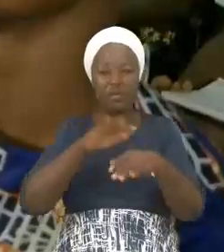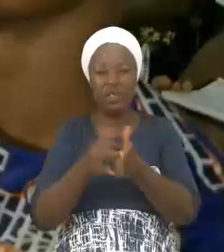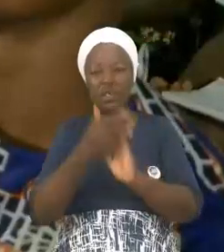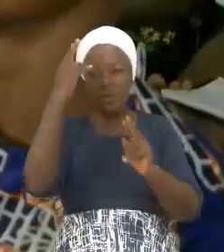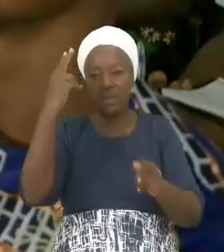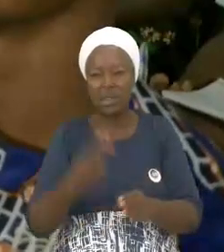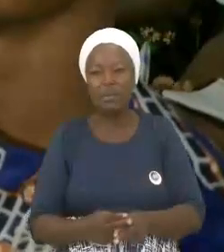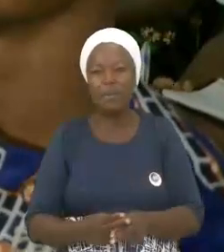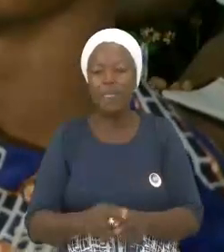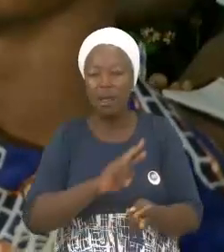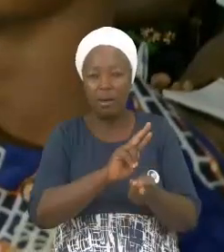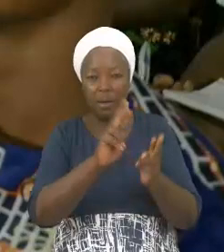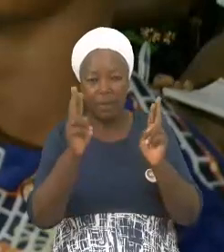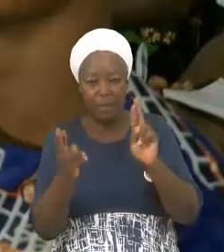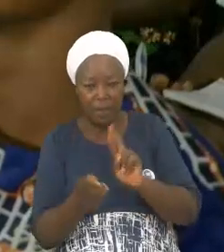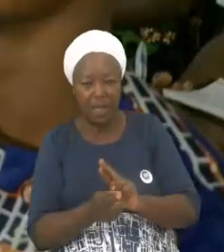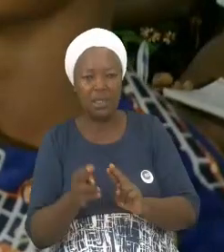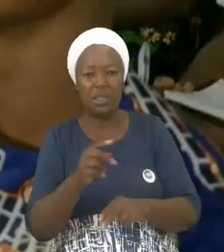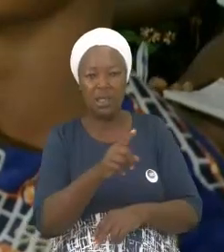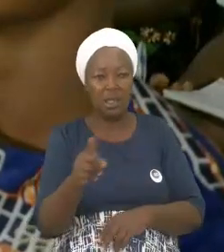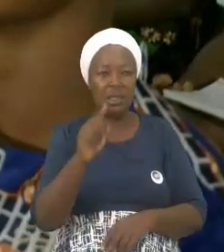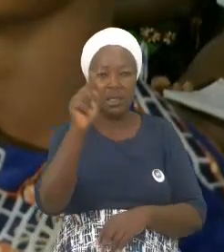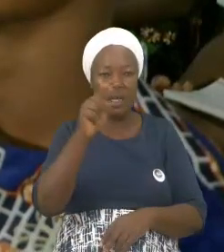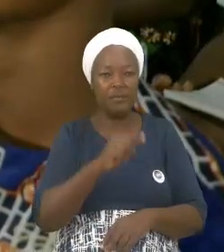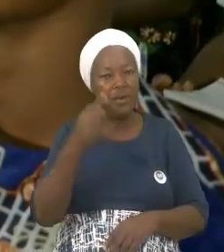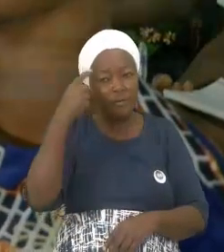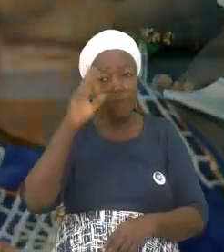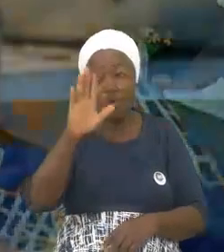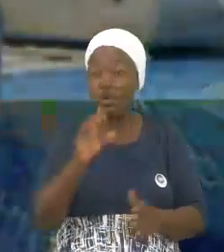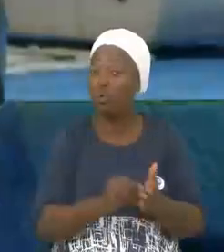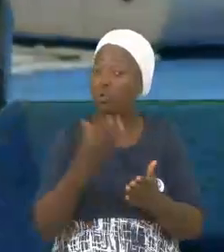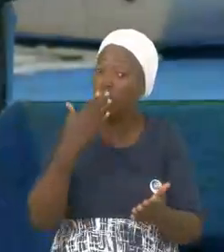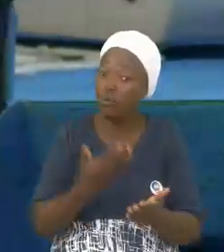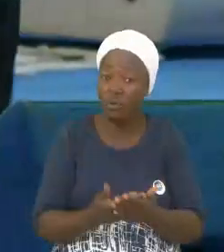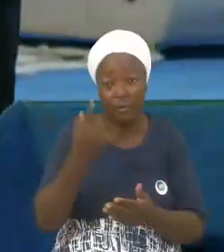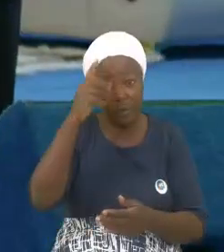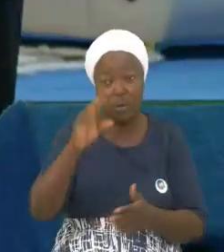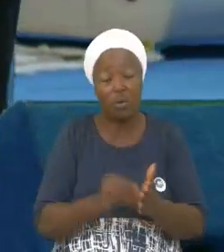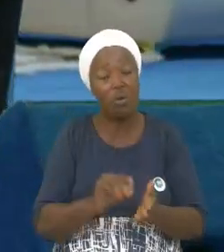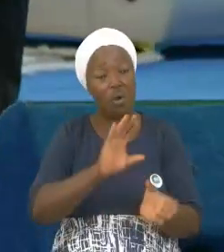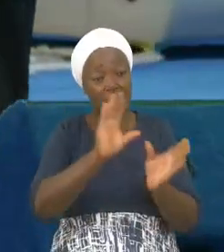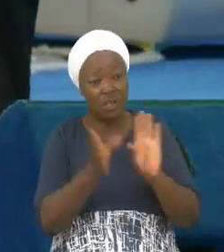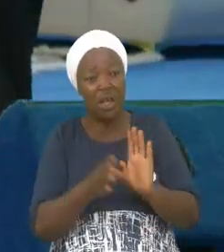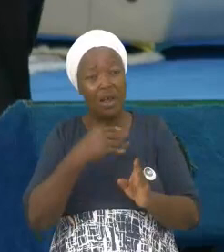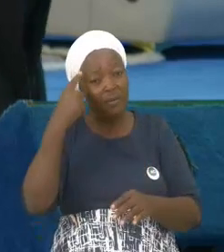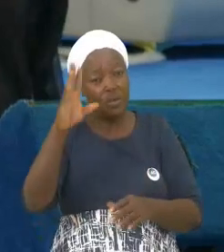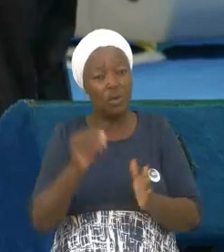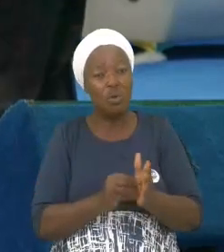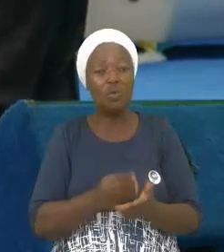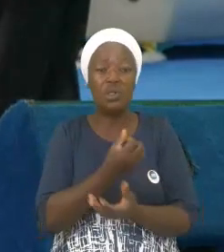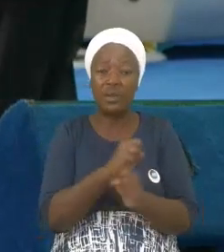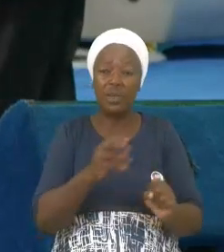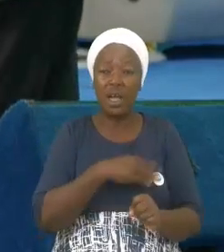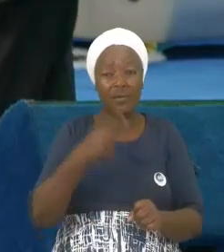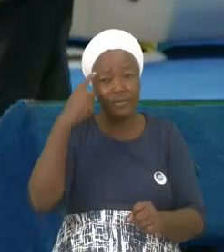name. Repent ye therefore for your own good, for your own conversion, and for your own salvation, and for the